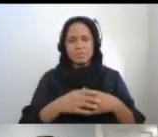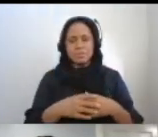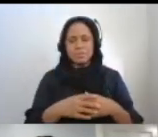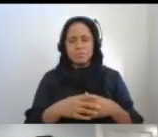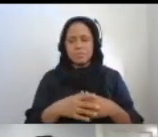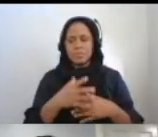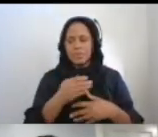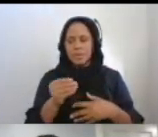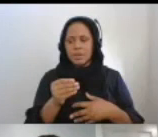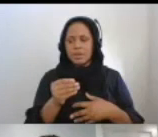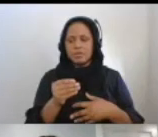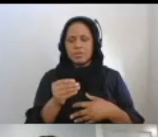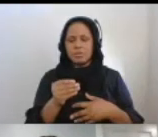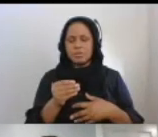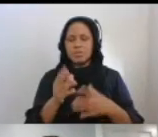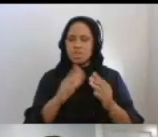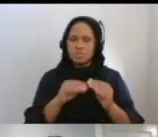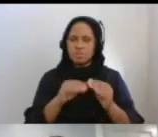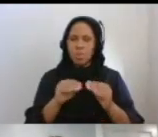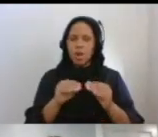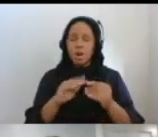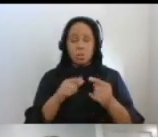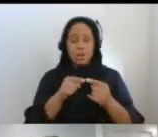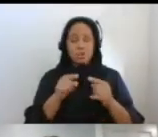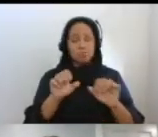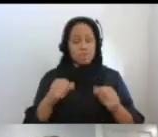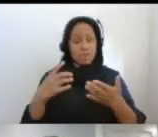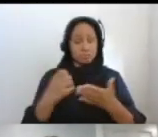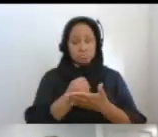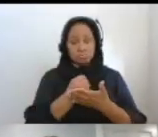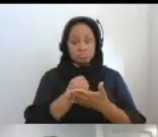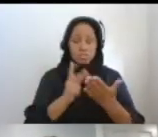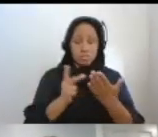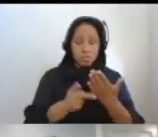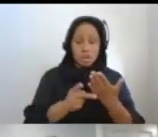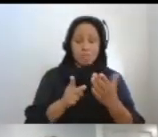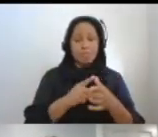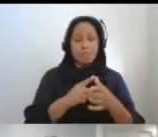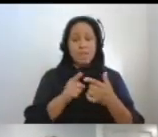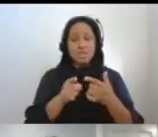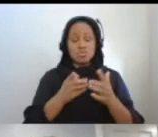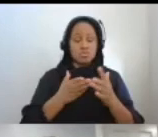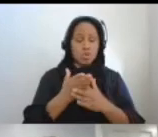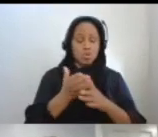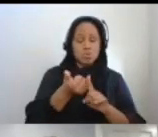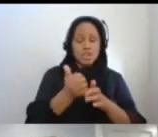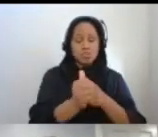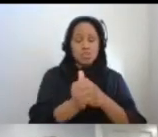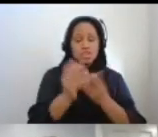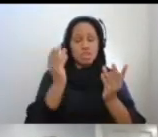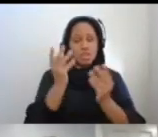And there's more to that, right? Like once you're eligible, then you go through what's called like a self-direction information